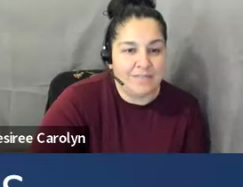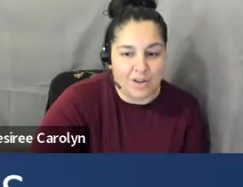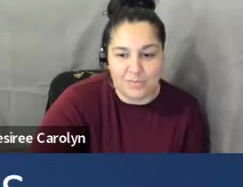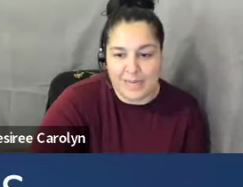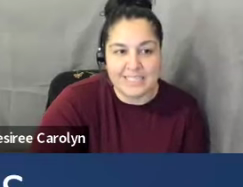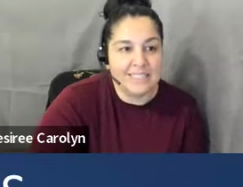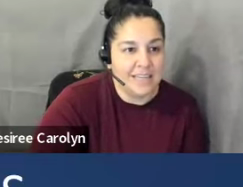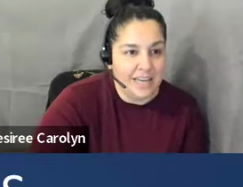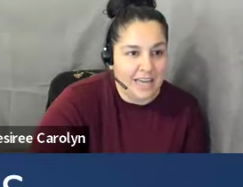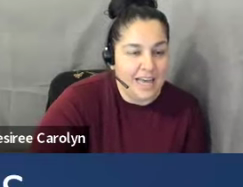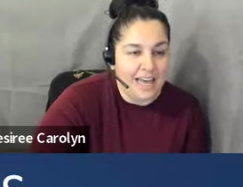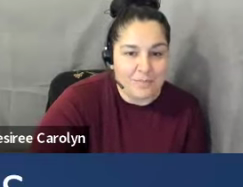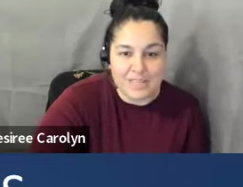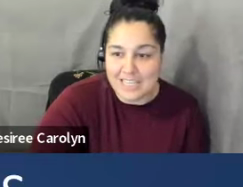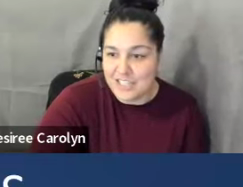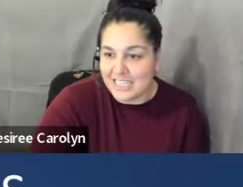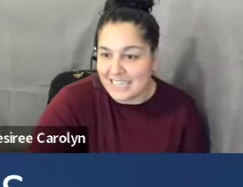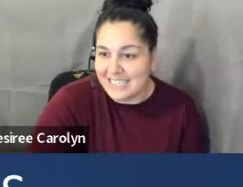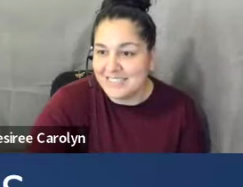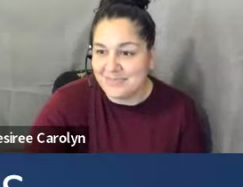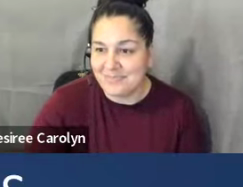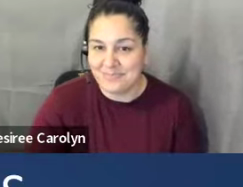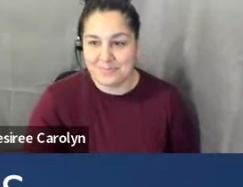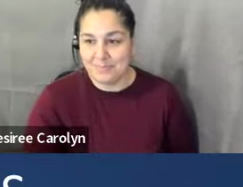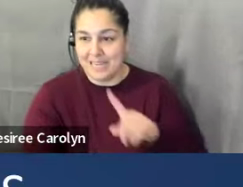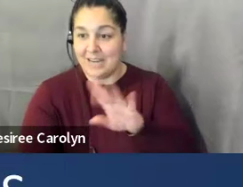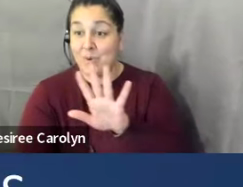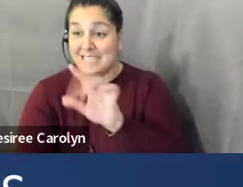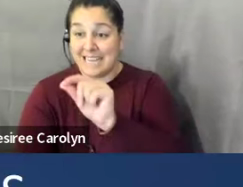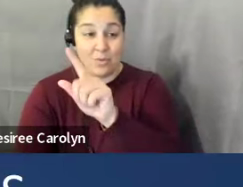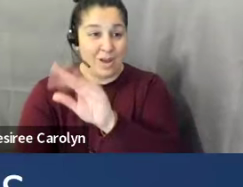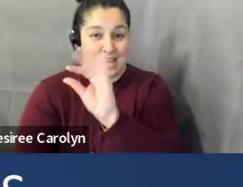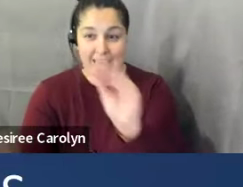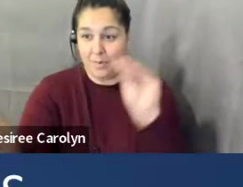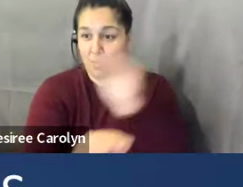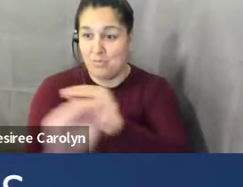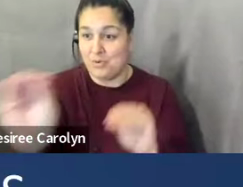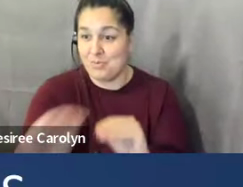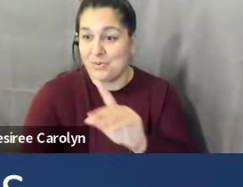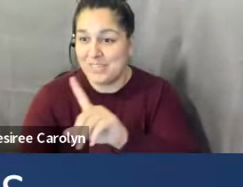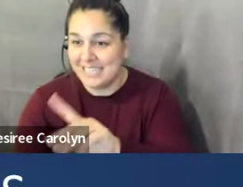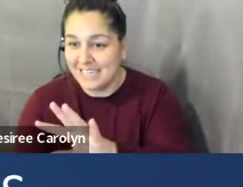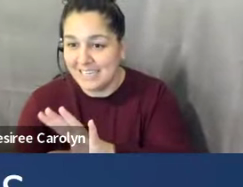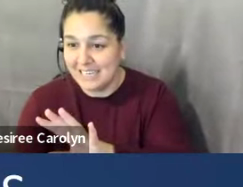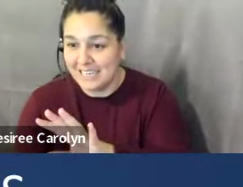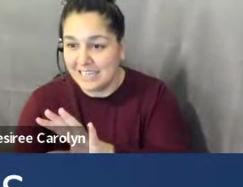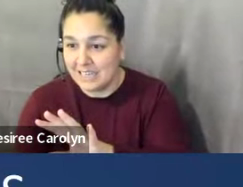awareness and involvement with us, Jacqueline. And 1 second while I move.